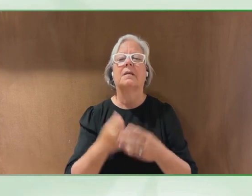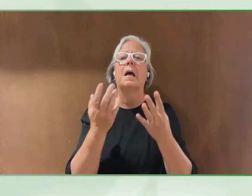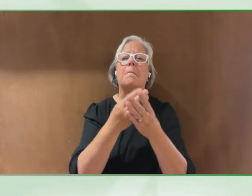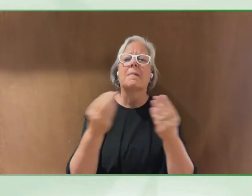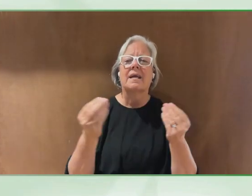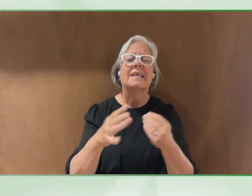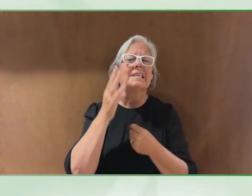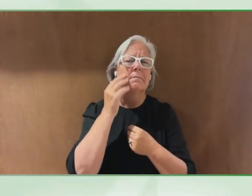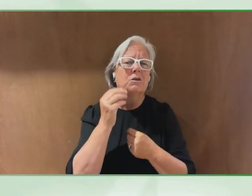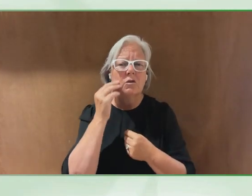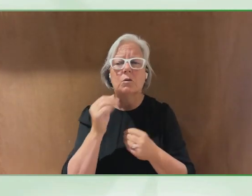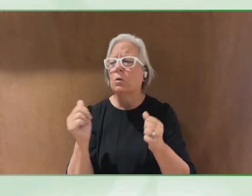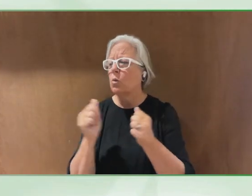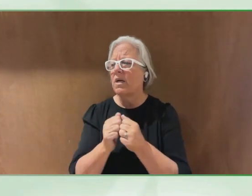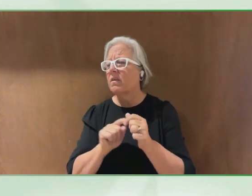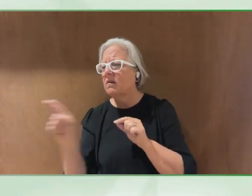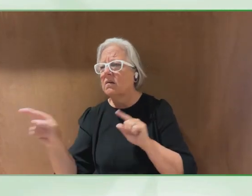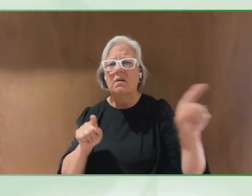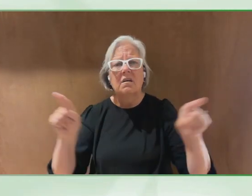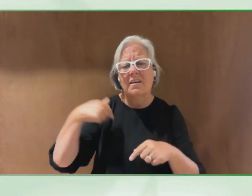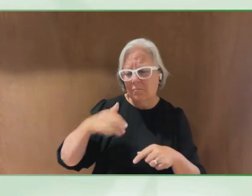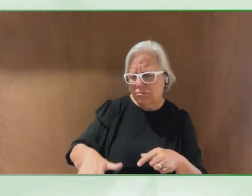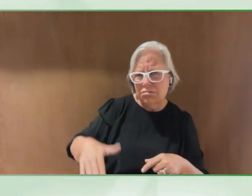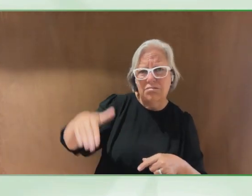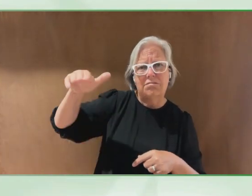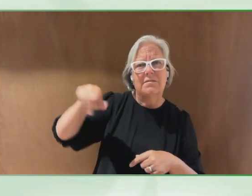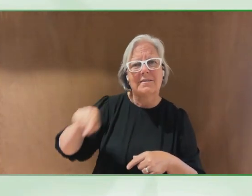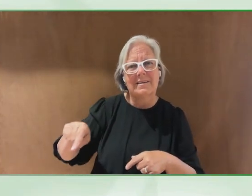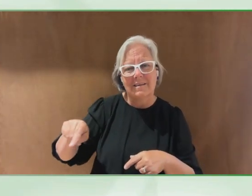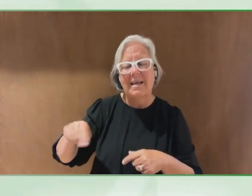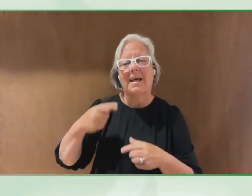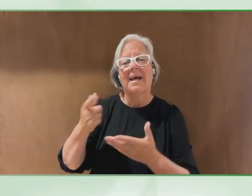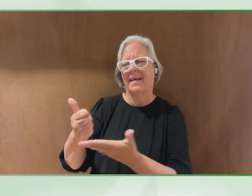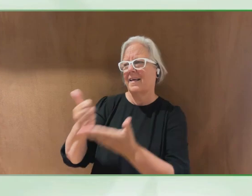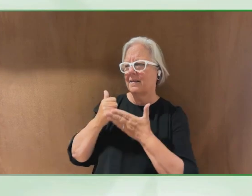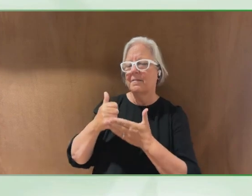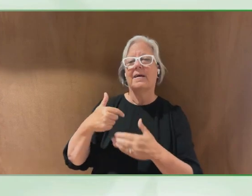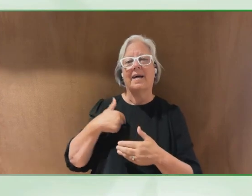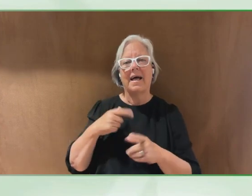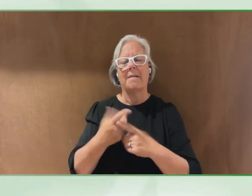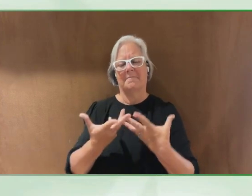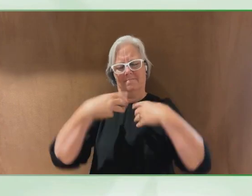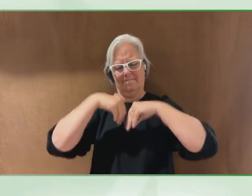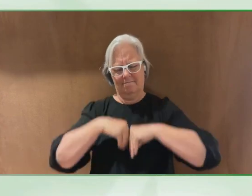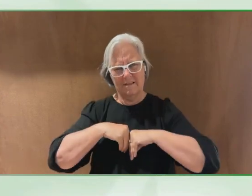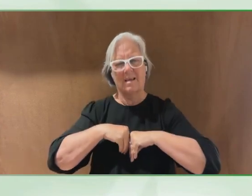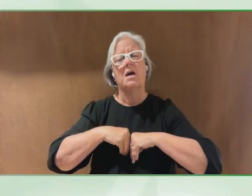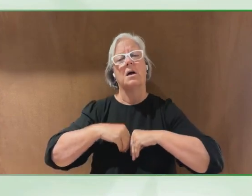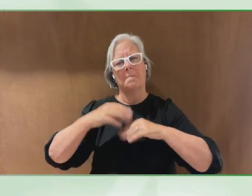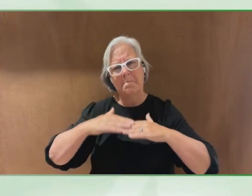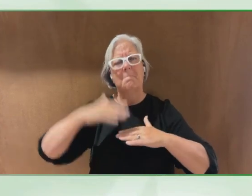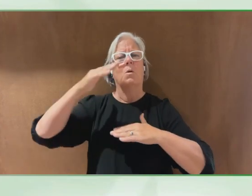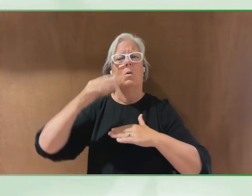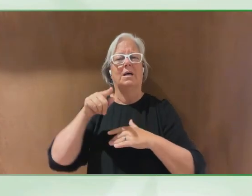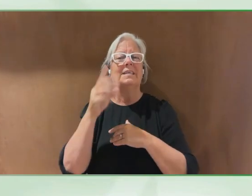other people allowed me to gain a lot more experience, and that became a part of me. And I am also